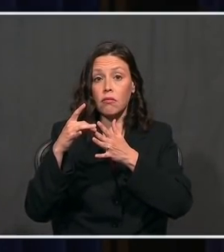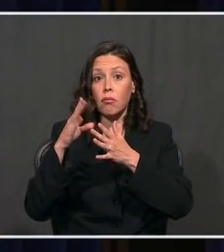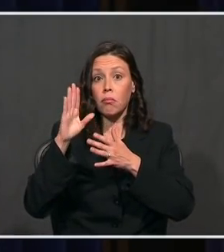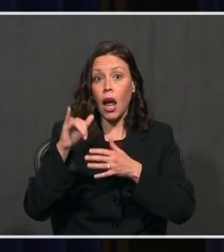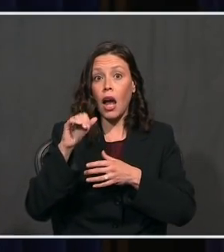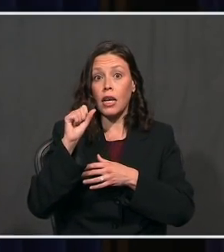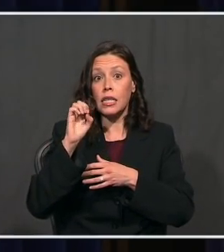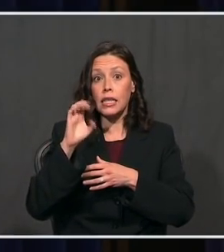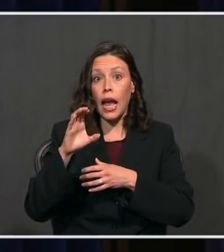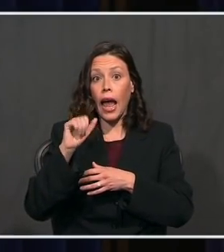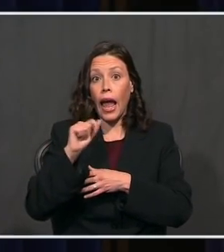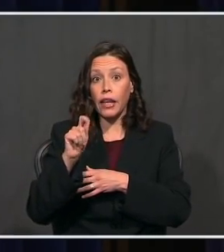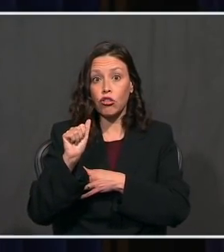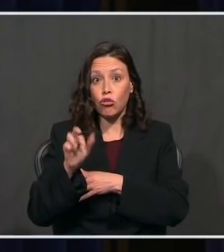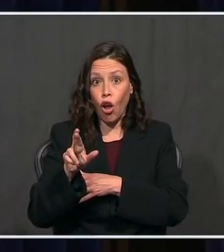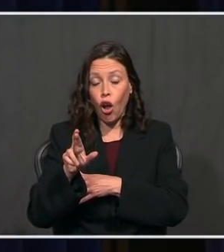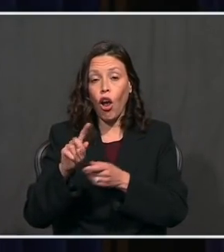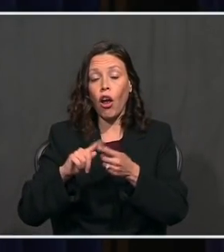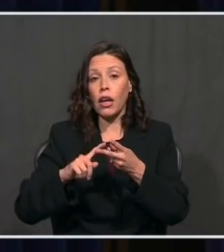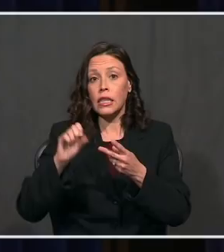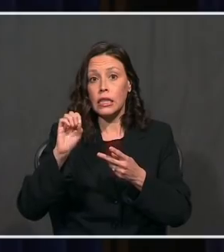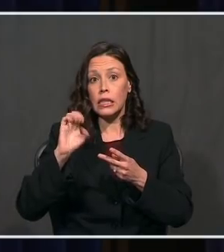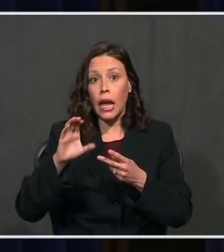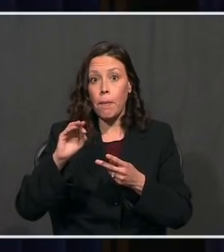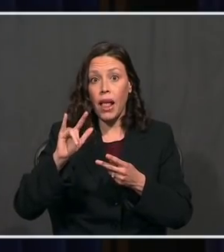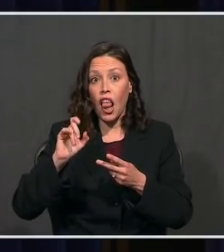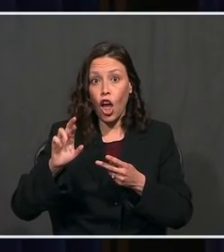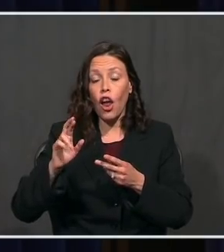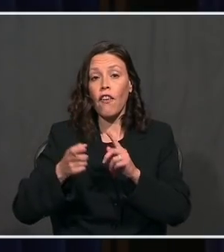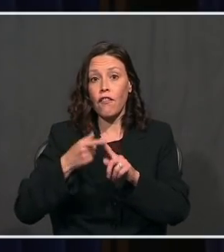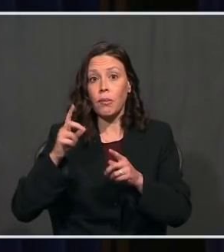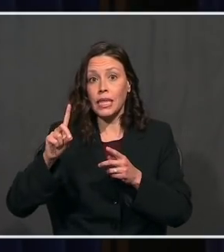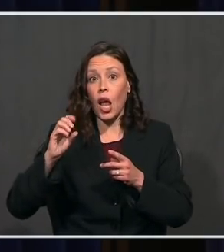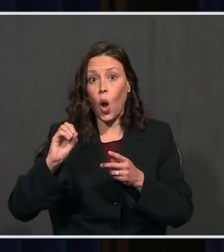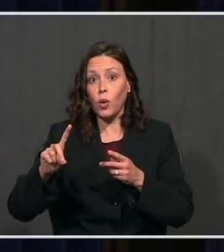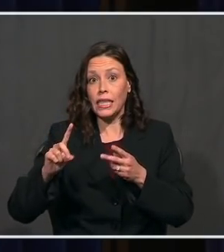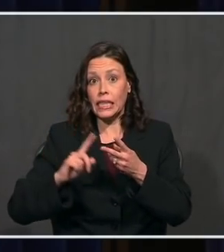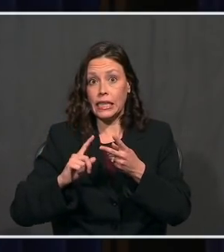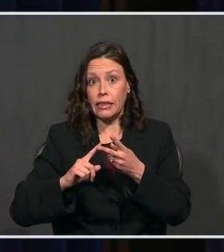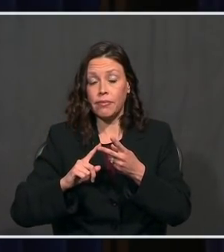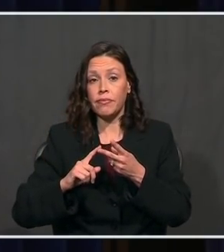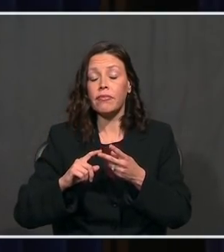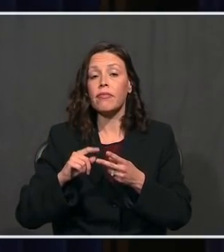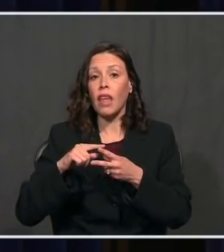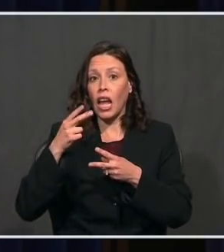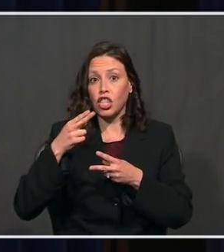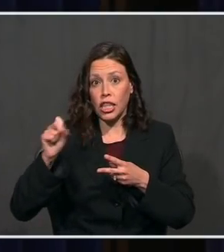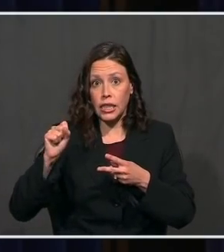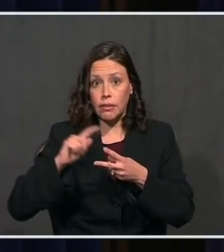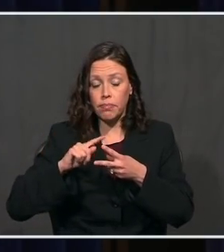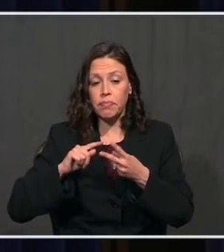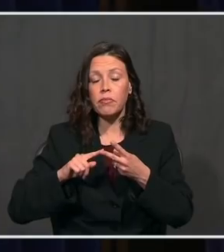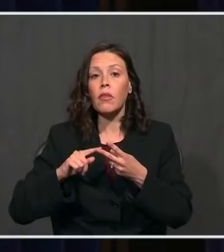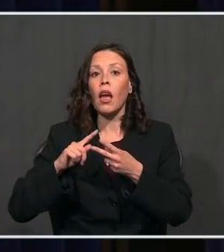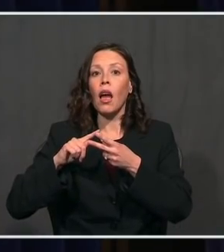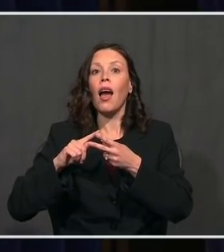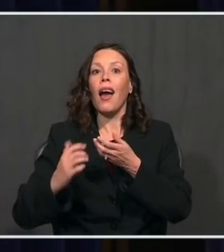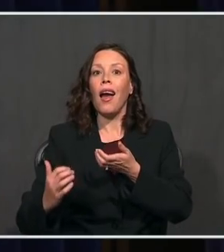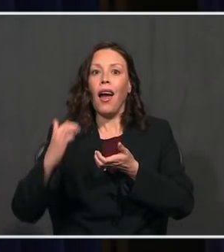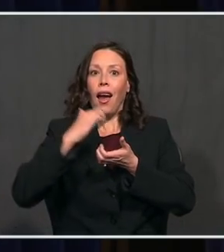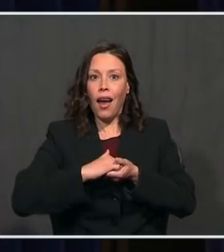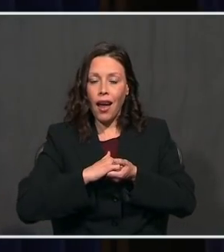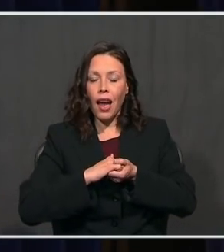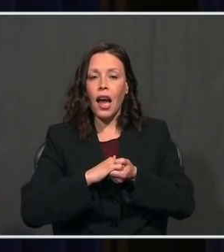by Secretary Azar and Secretary Miller of the Department of Defense. It has been supported and